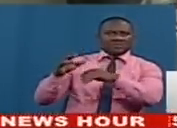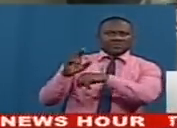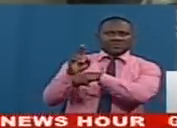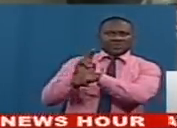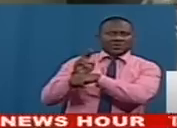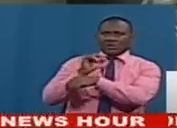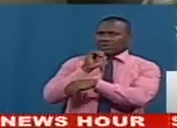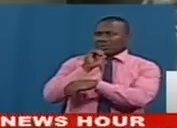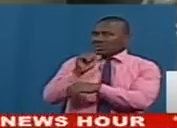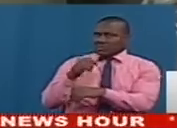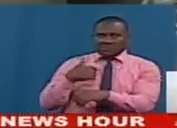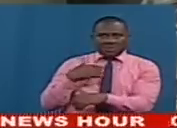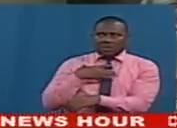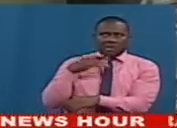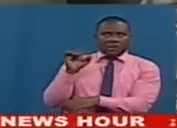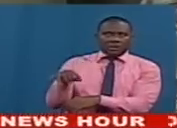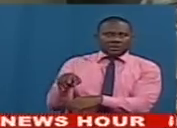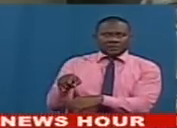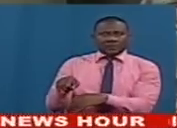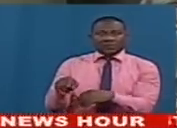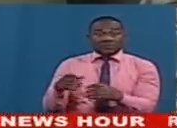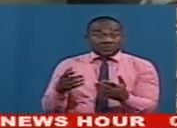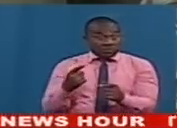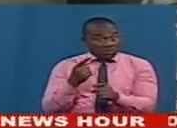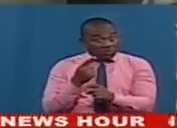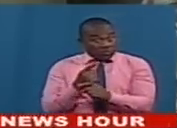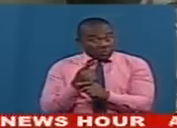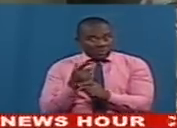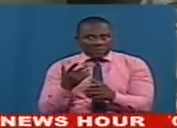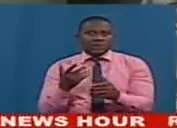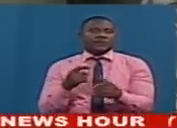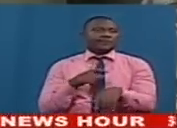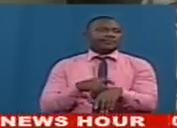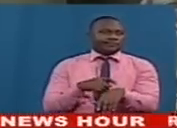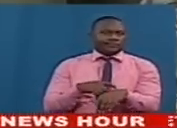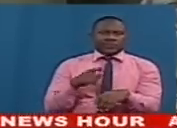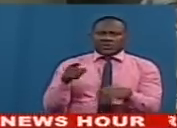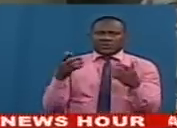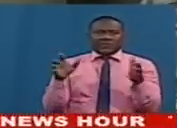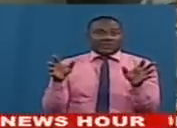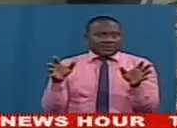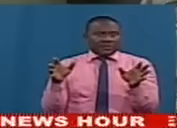excite people. At the appropriate time, when we have exhausted all the teething problems,